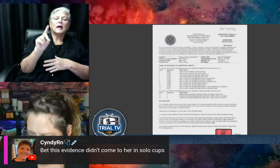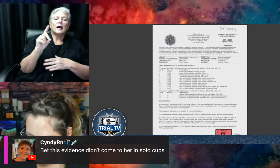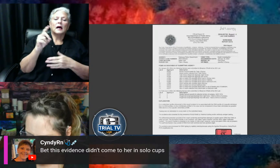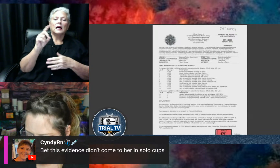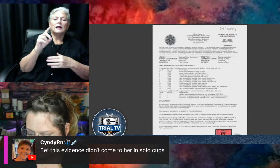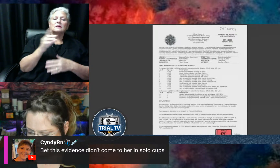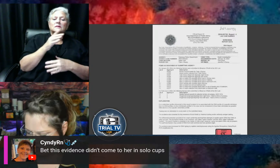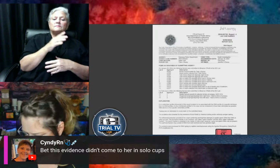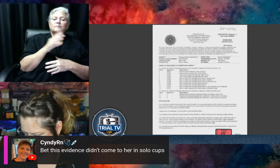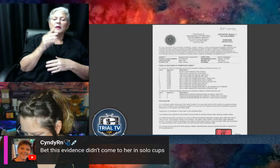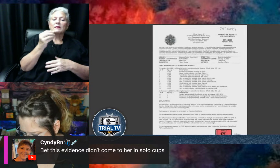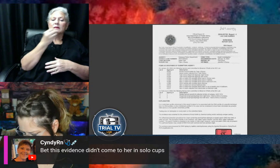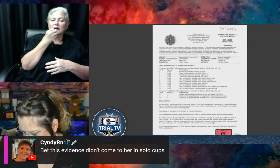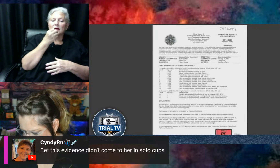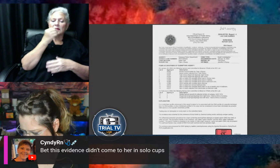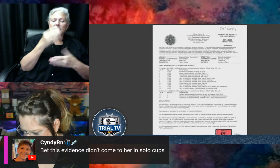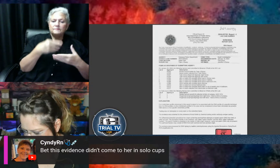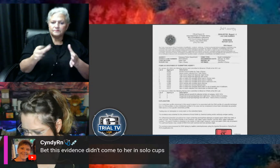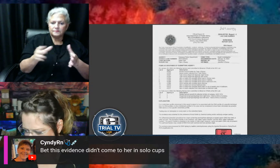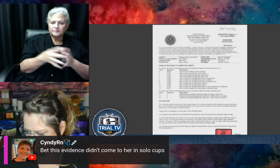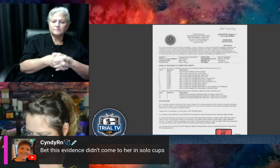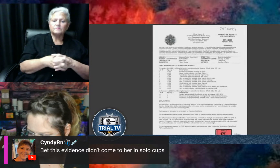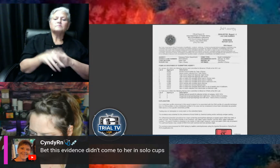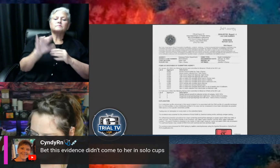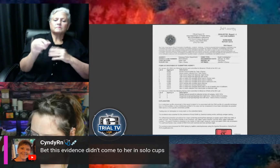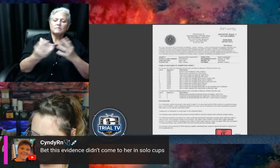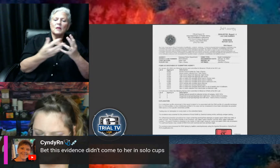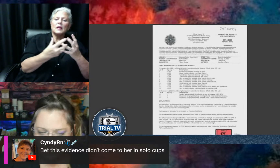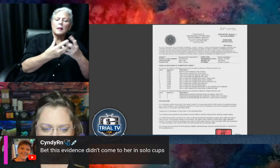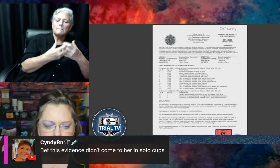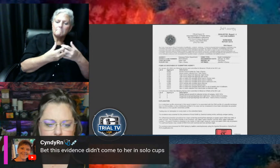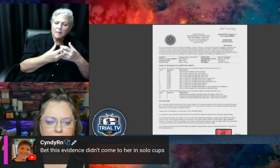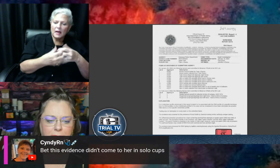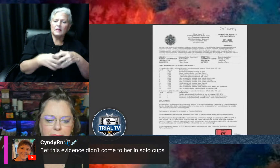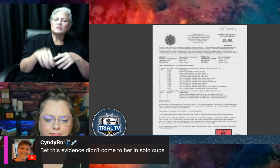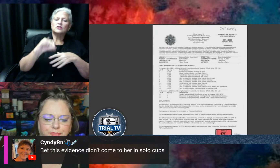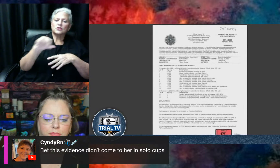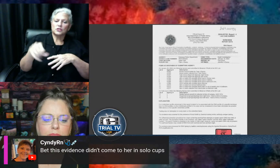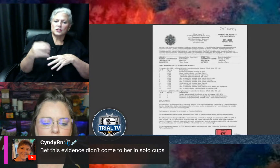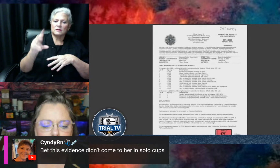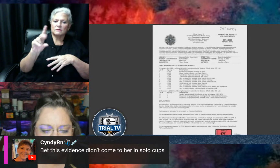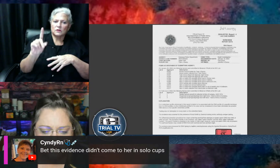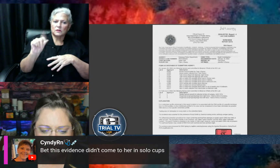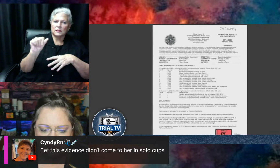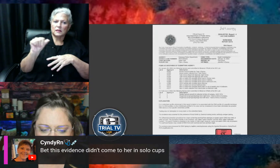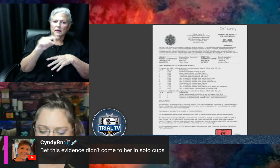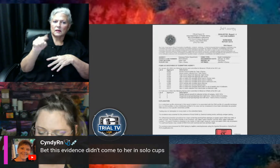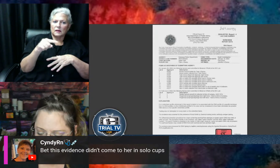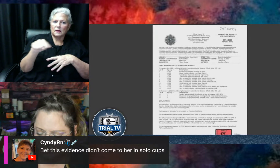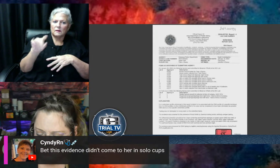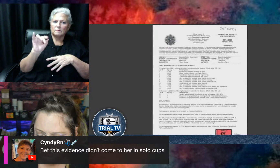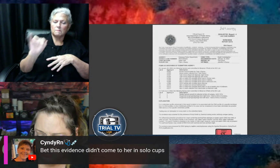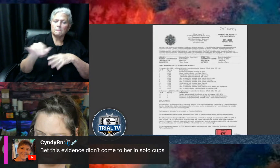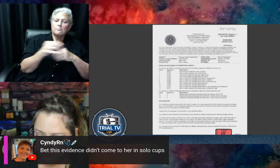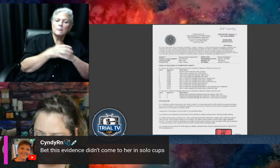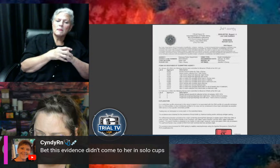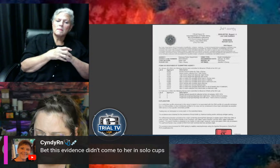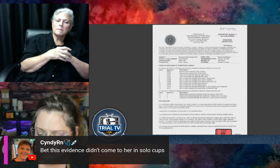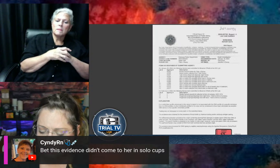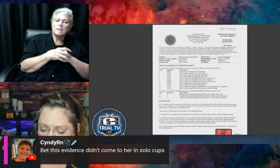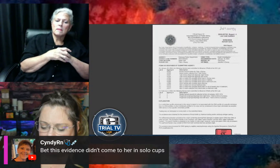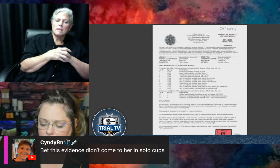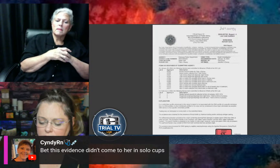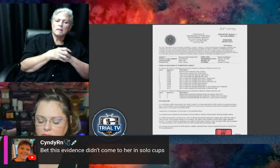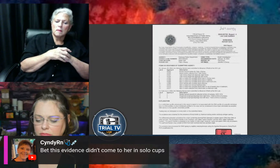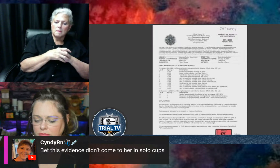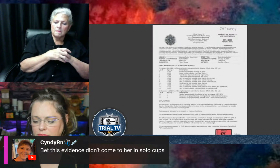the probability of finding this profile in a population of unrelated individuals chosen at random would be less than 1